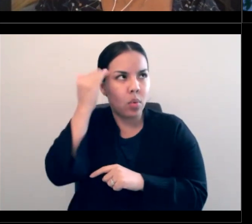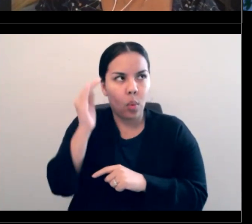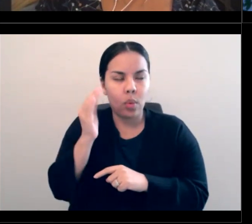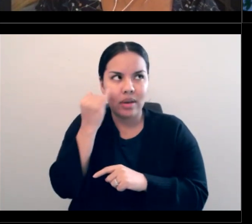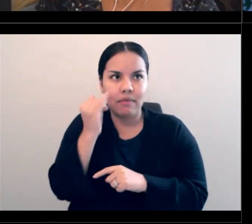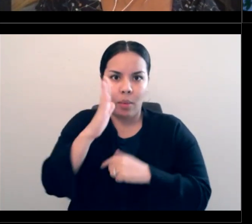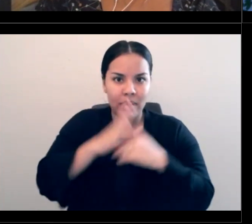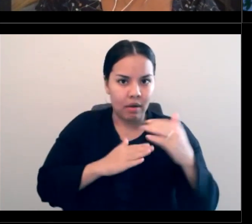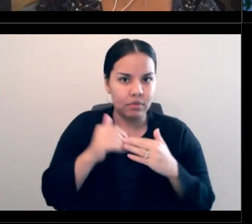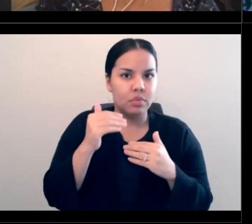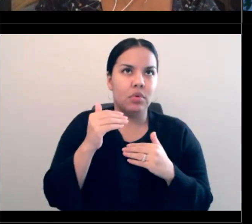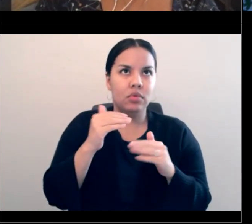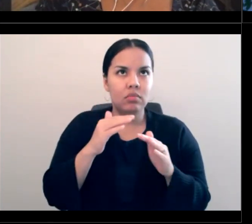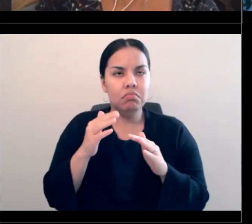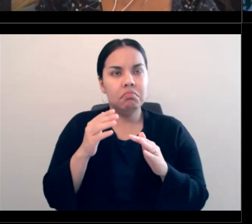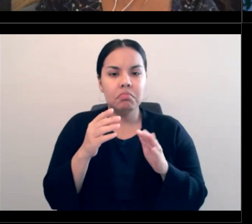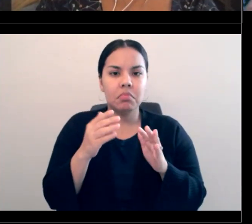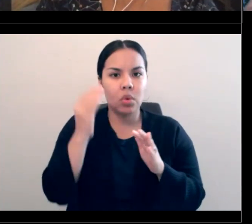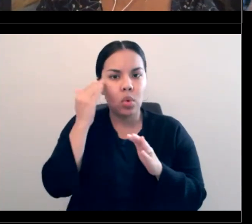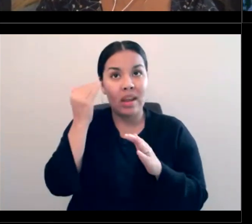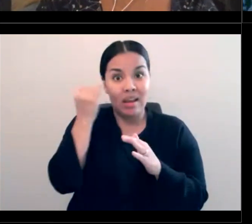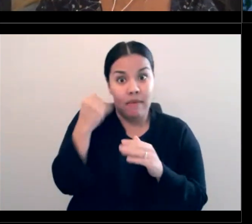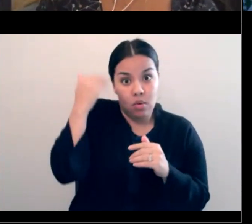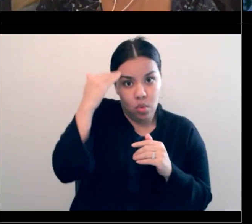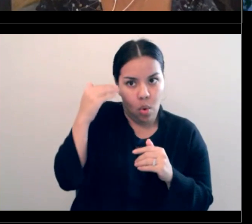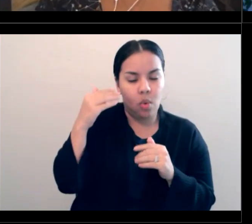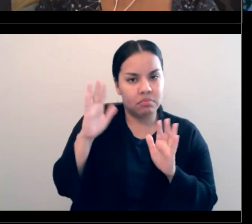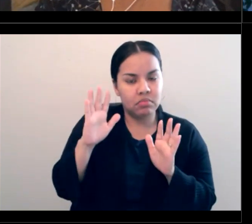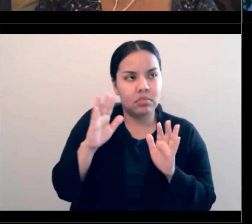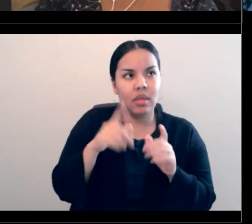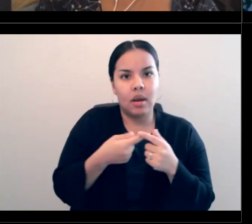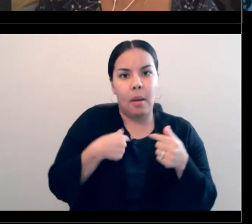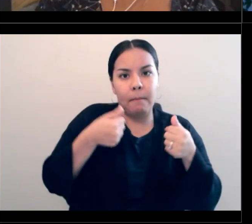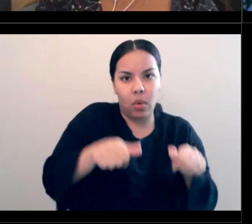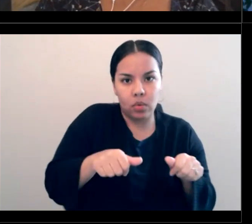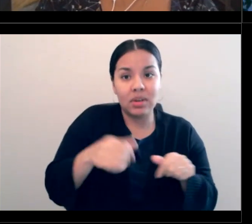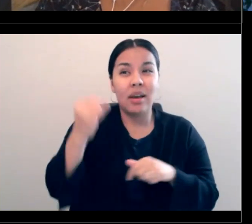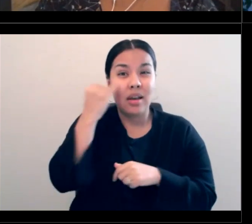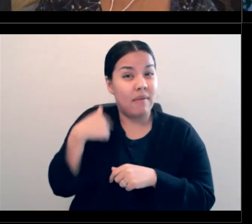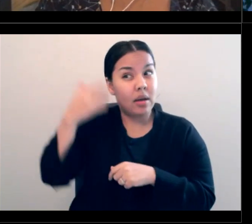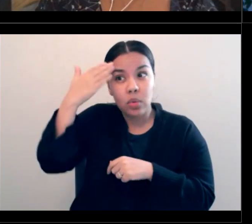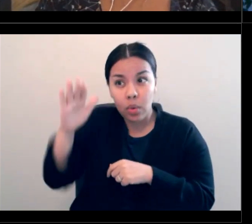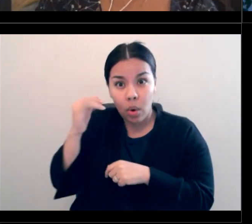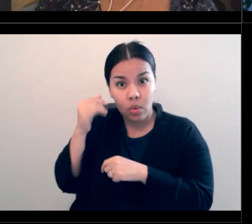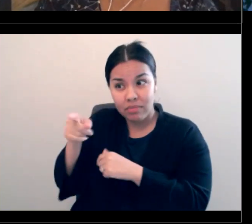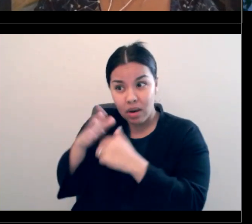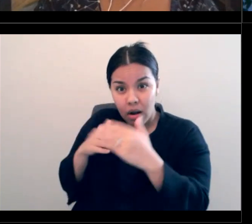comfortable with me sharing their picture, I try not to include them in the picture, if that makes sense.